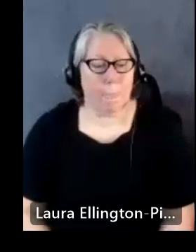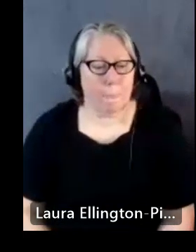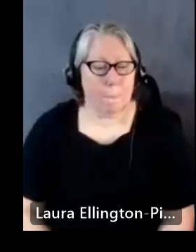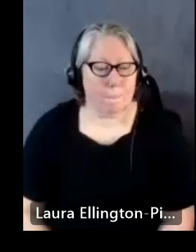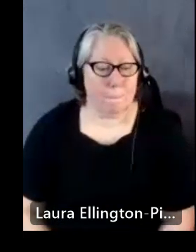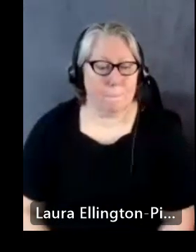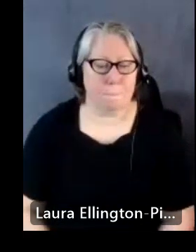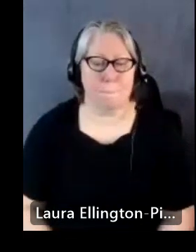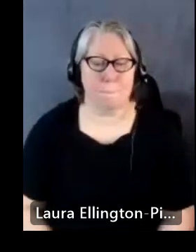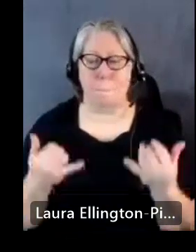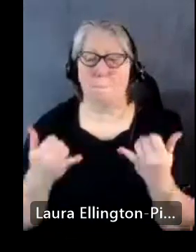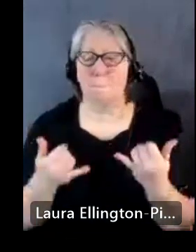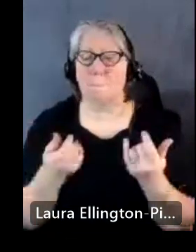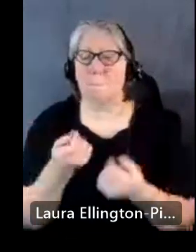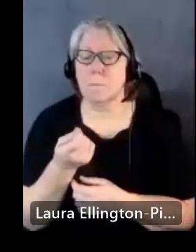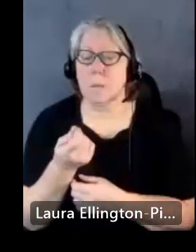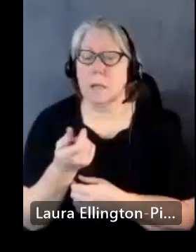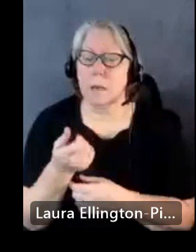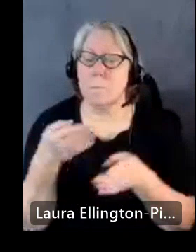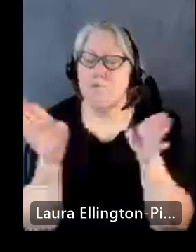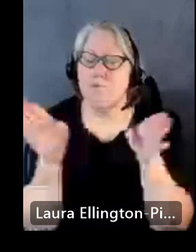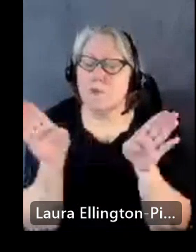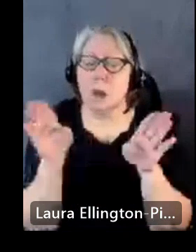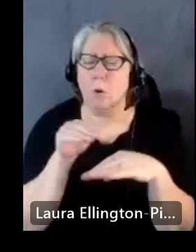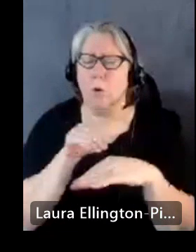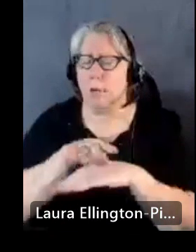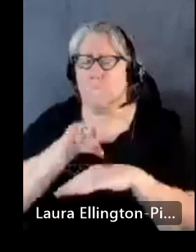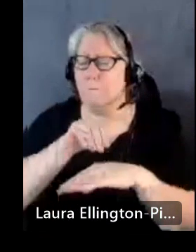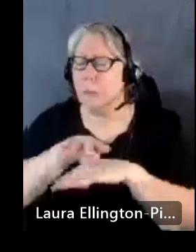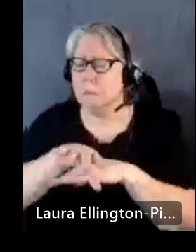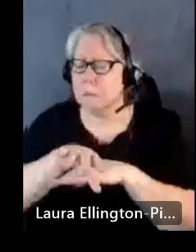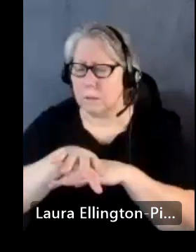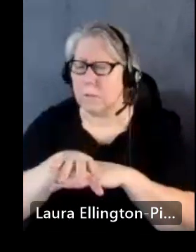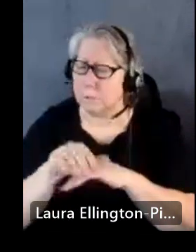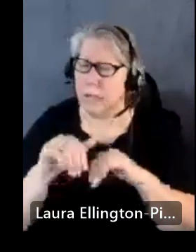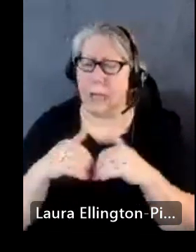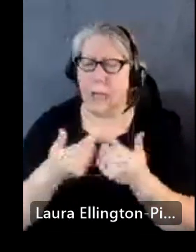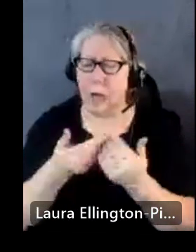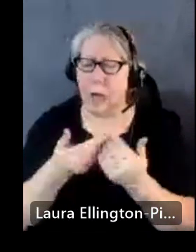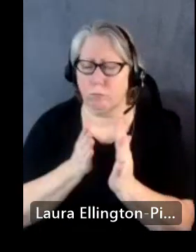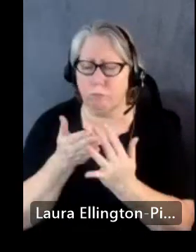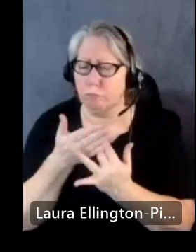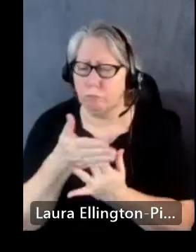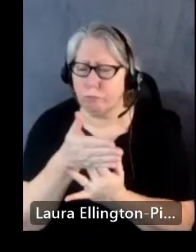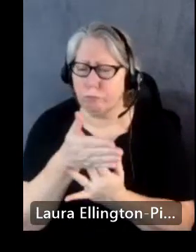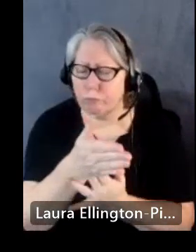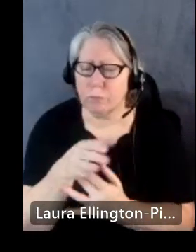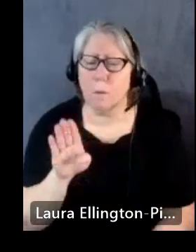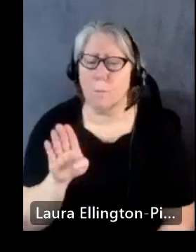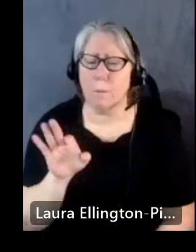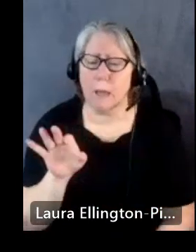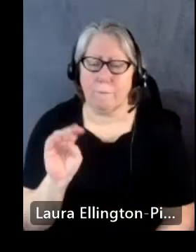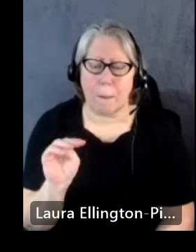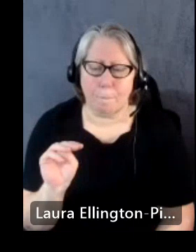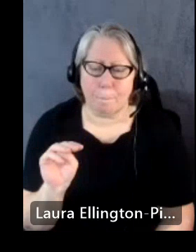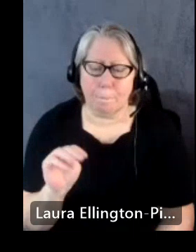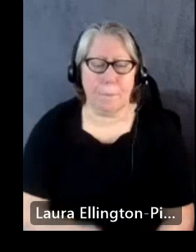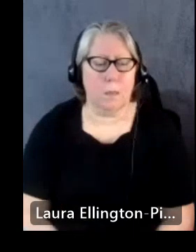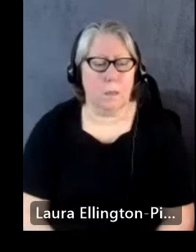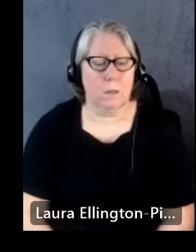So this is just a little bit of general advice on how to navigate around BFM. And you see an